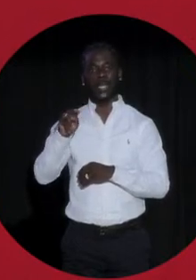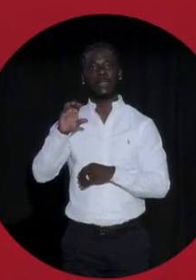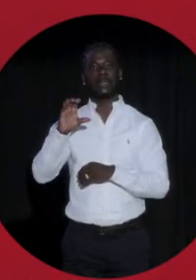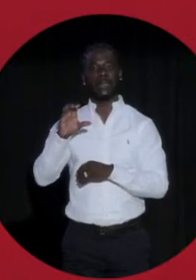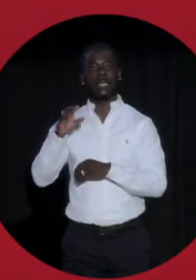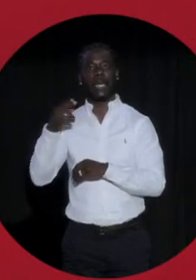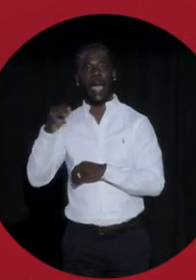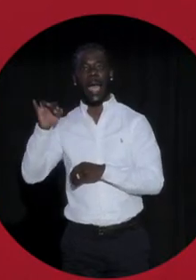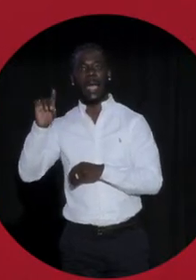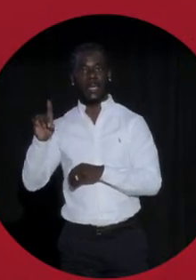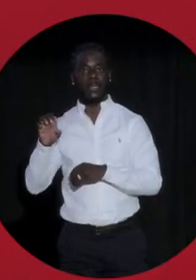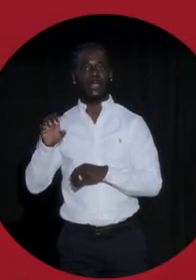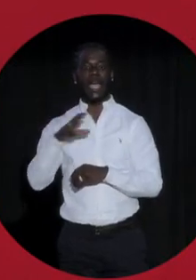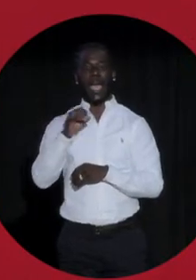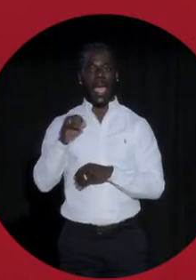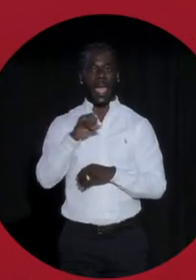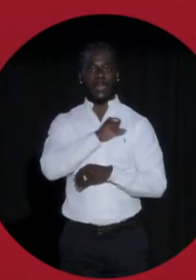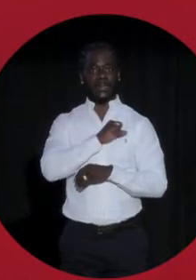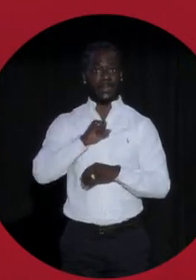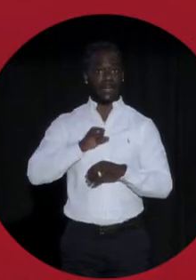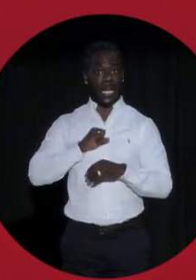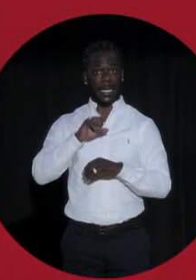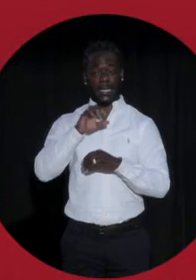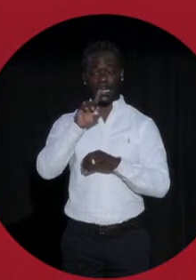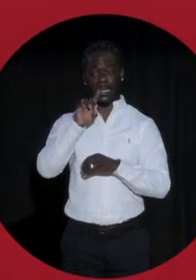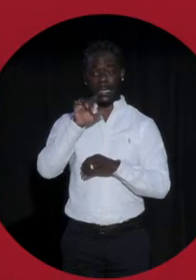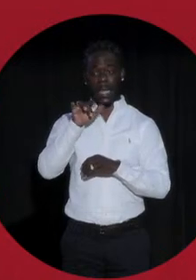as State Delegate Tawana Gaines.